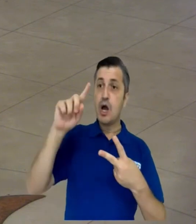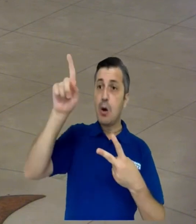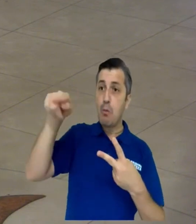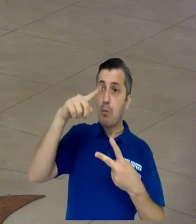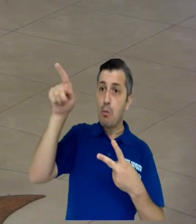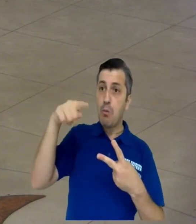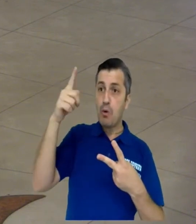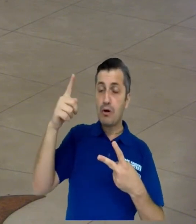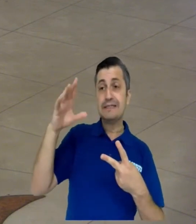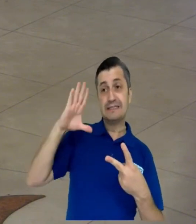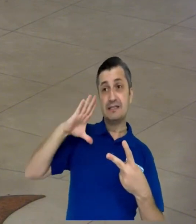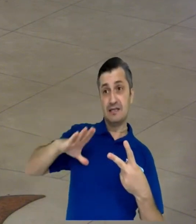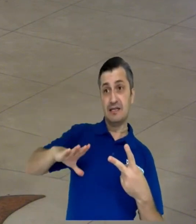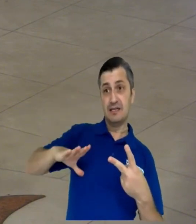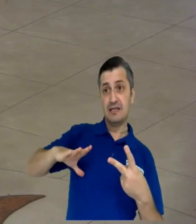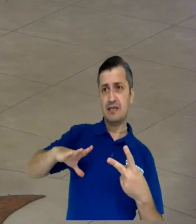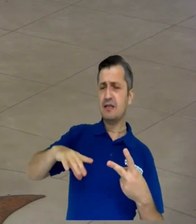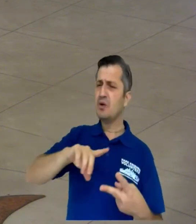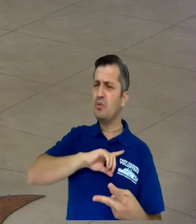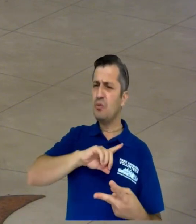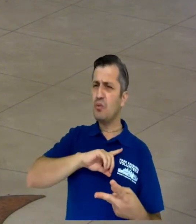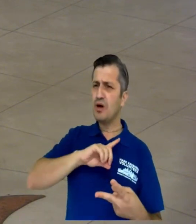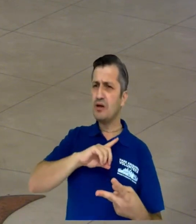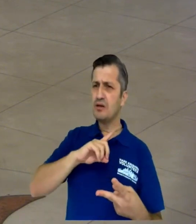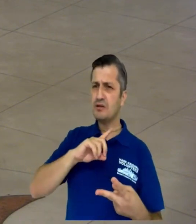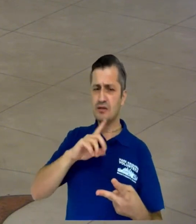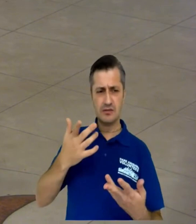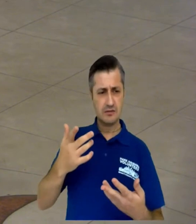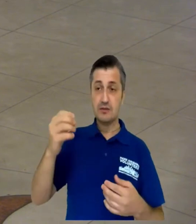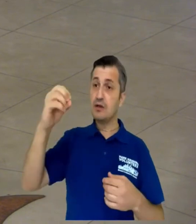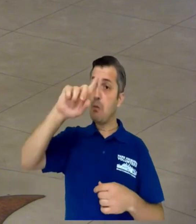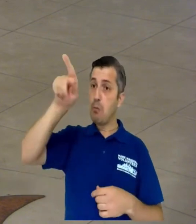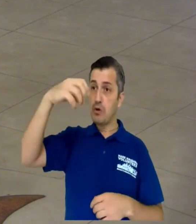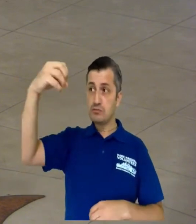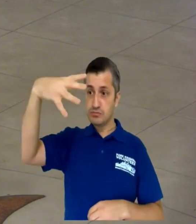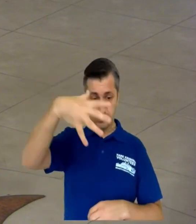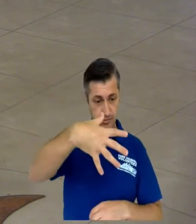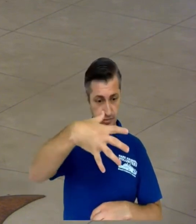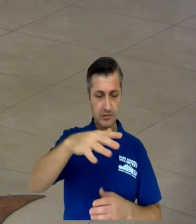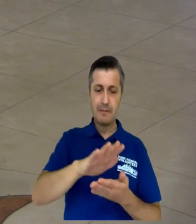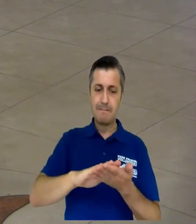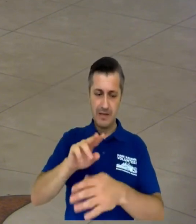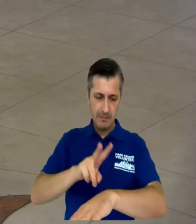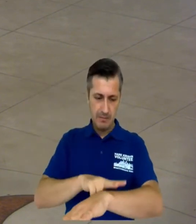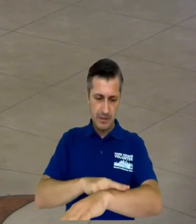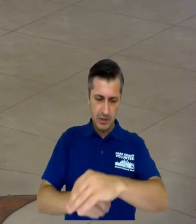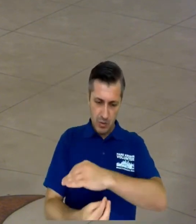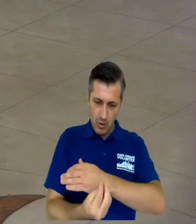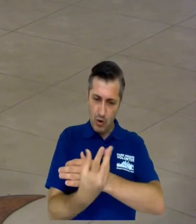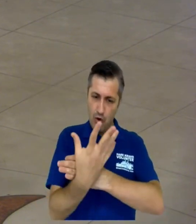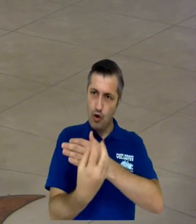the sun, we can't see without the sun. We'd be really, really cold without the sun when we would